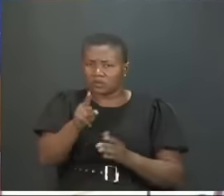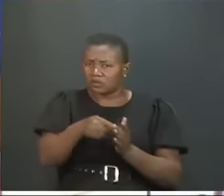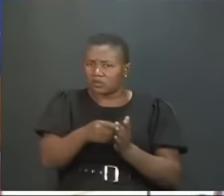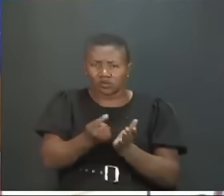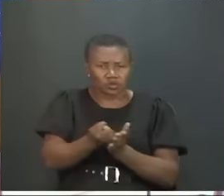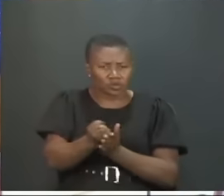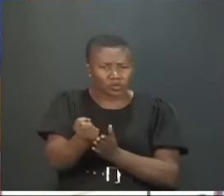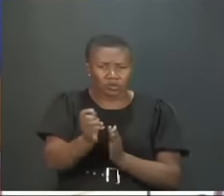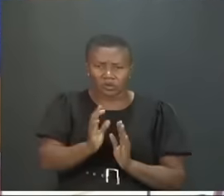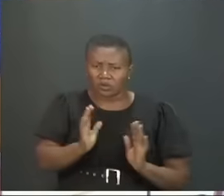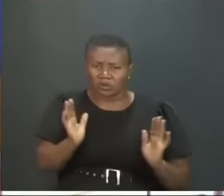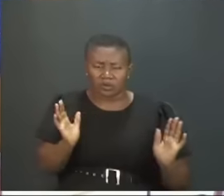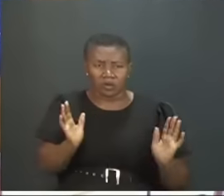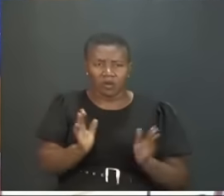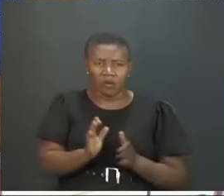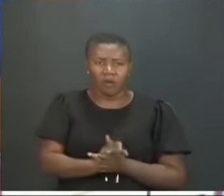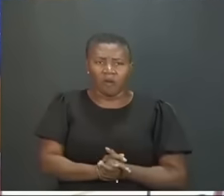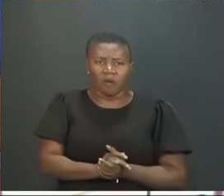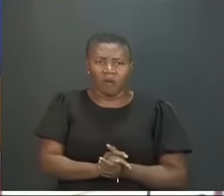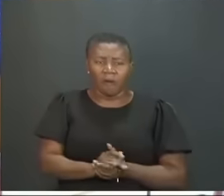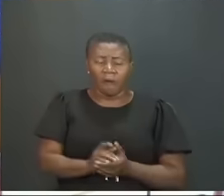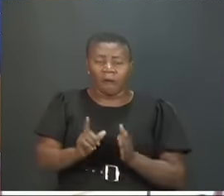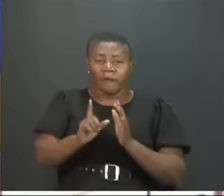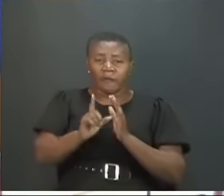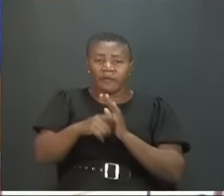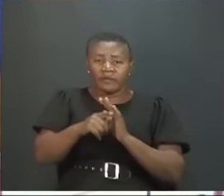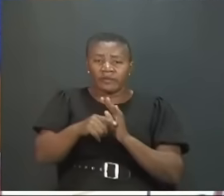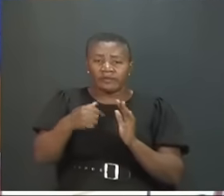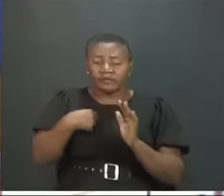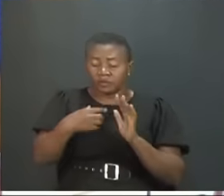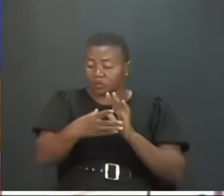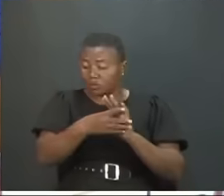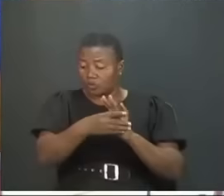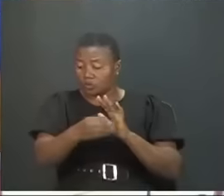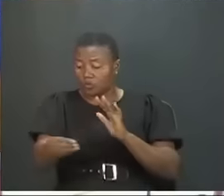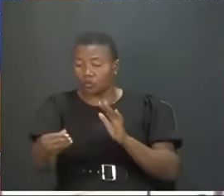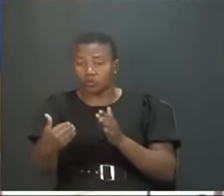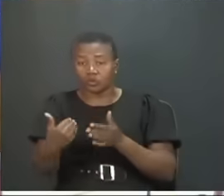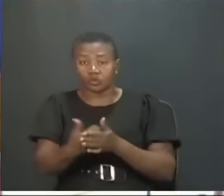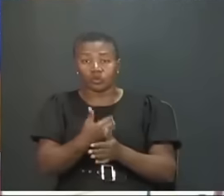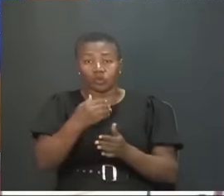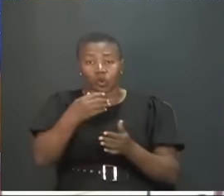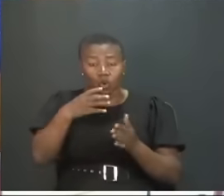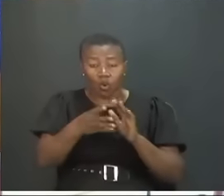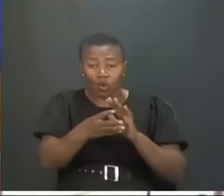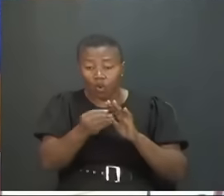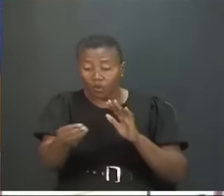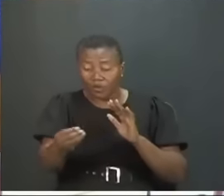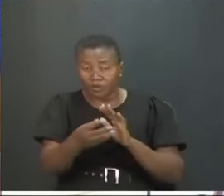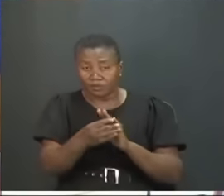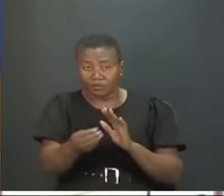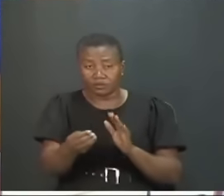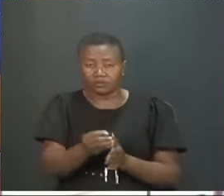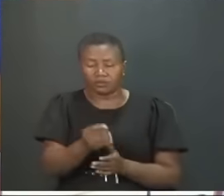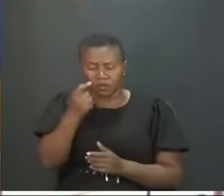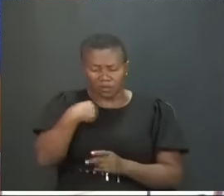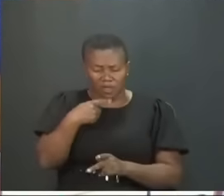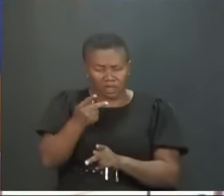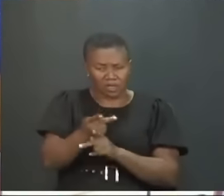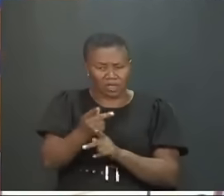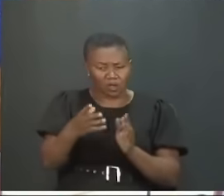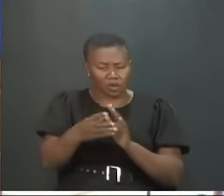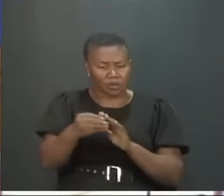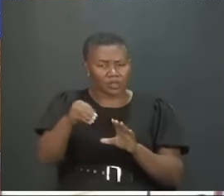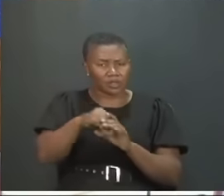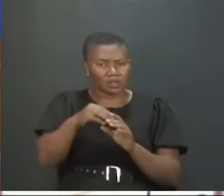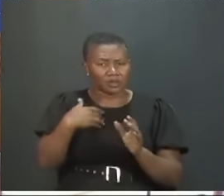indivisible. I then procured my copy because I kept a copy in my file. Then